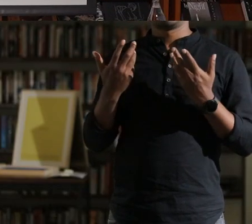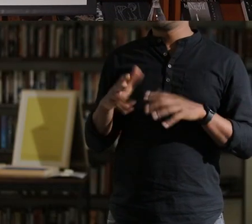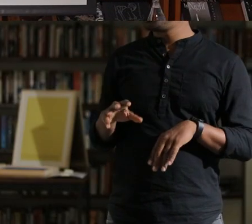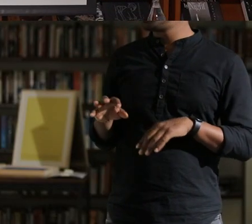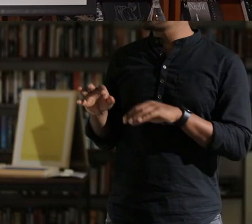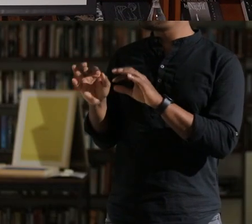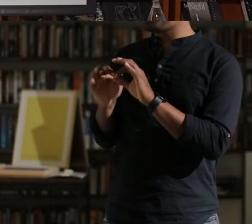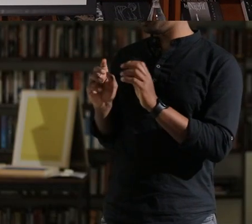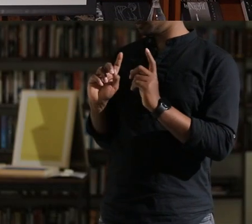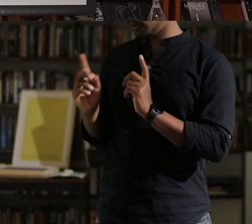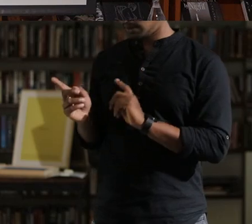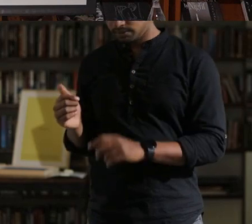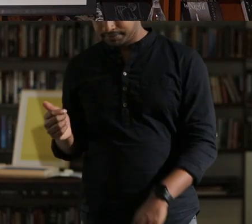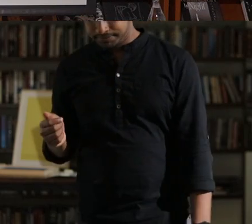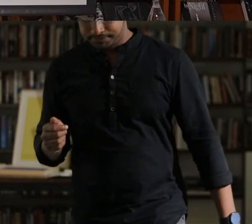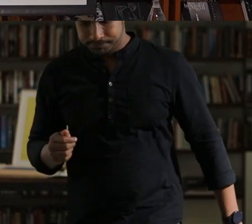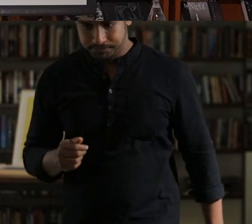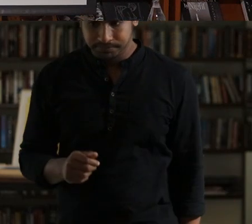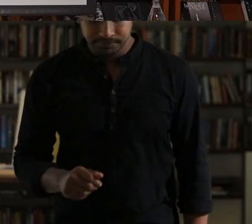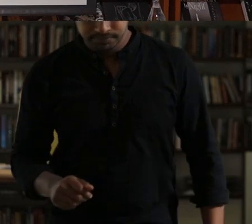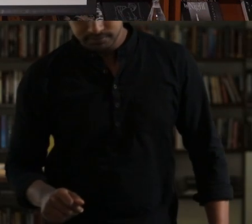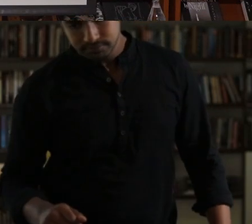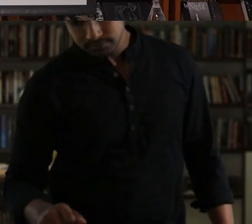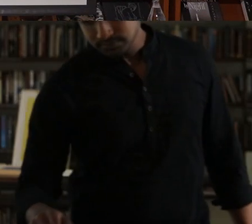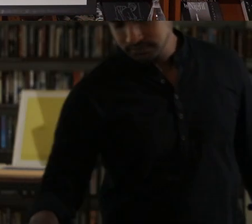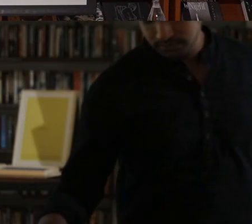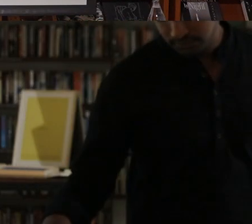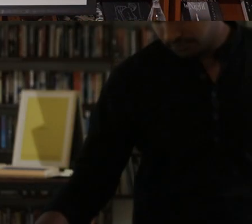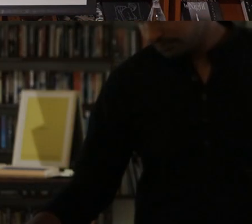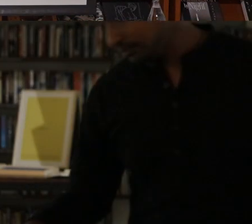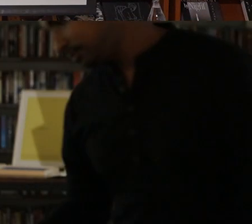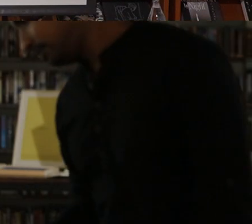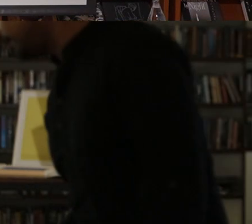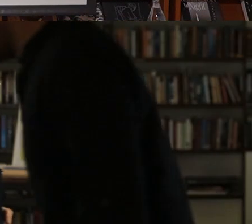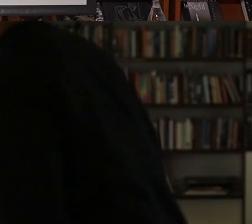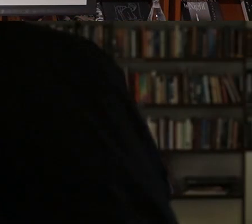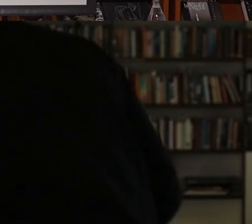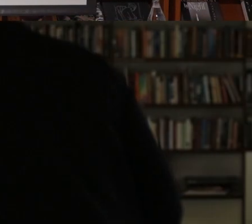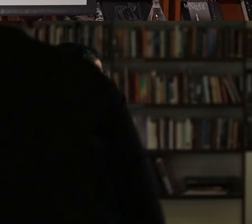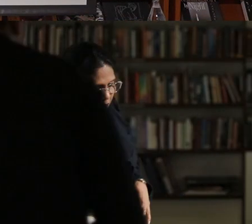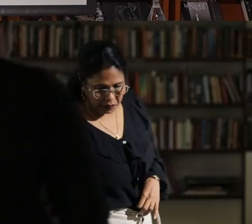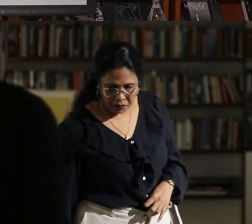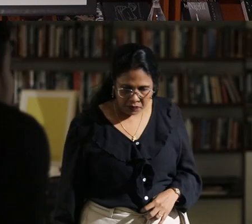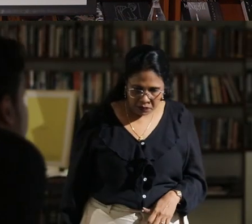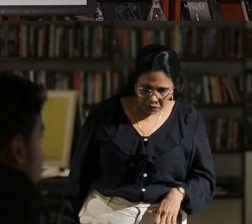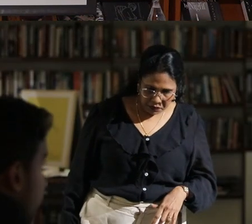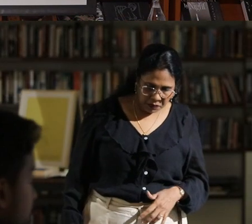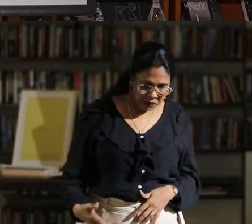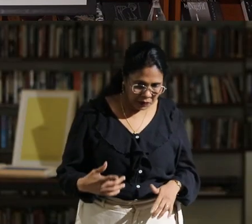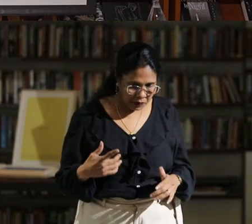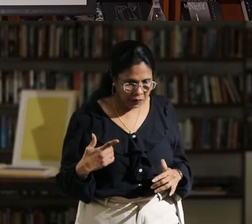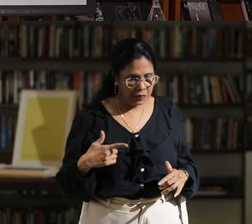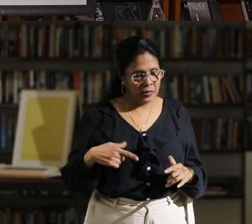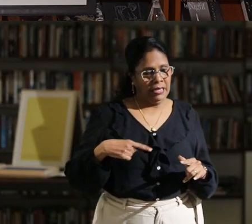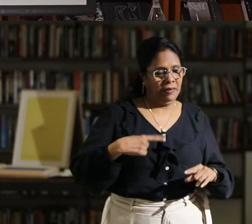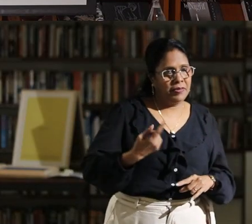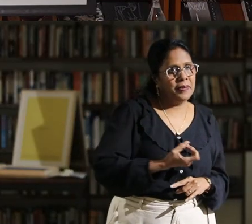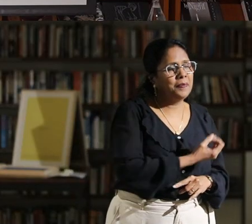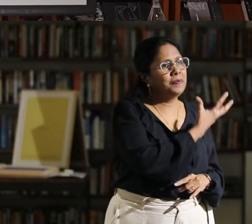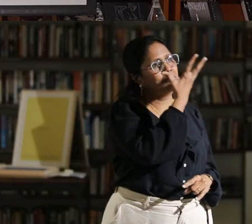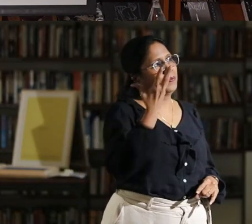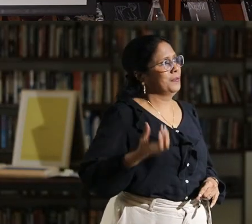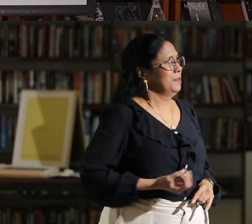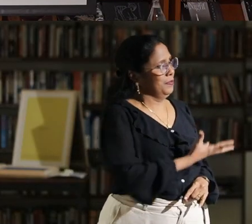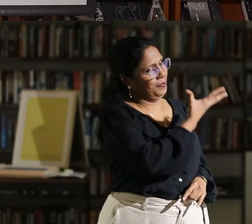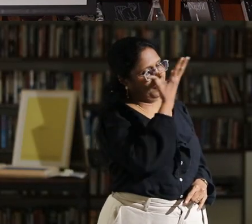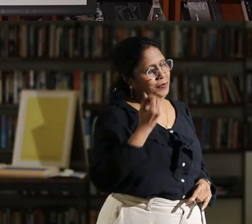2-day workshop that you do and then let people out. Every day was a workshop. You talk for an hour in the morning, get out and do this